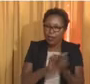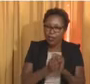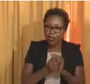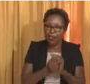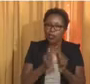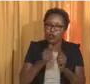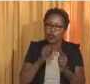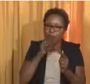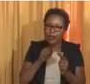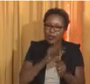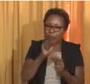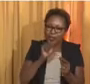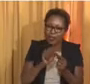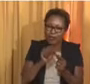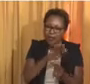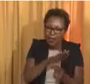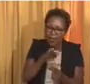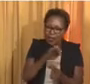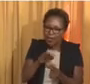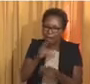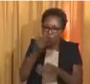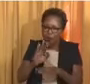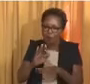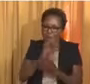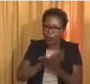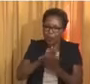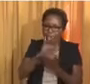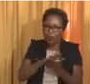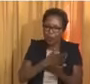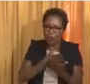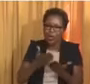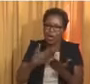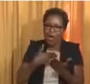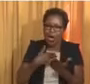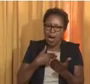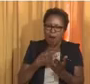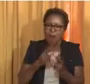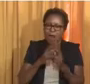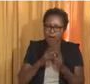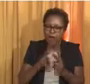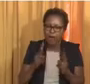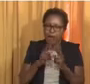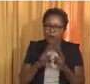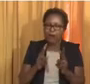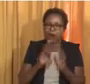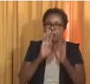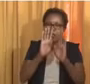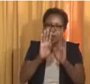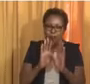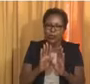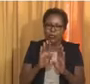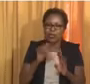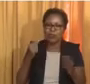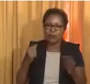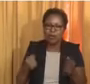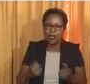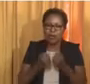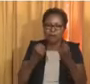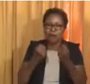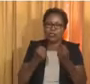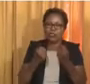particular articles identified as fundamental features of the Constitution would follow a 4